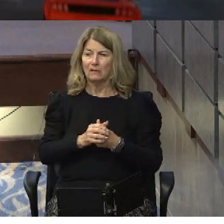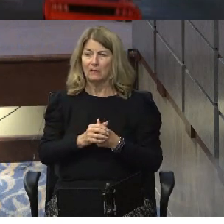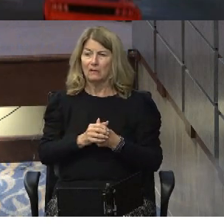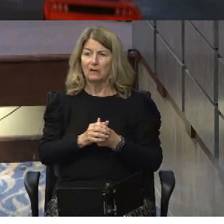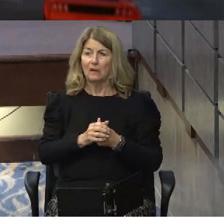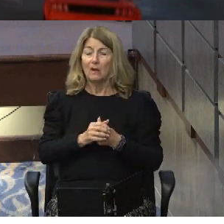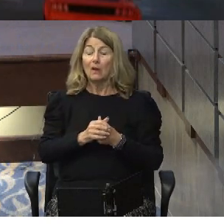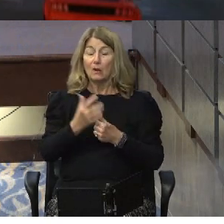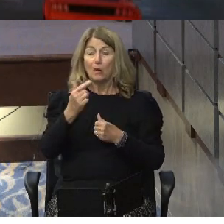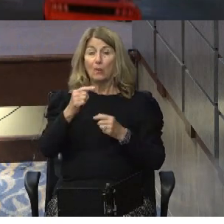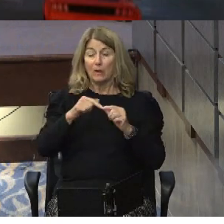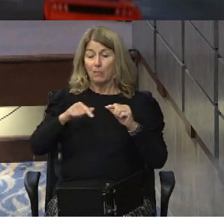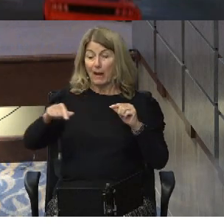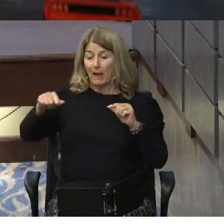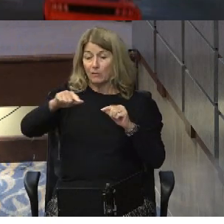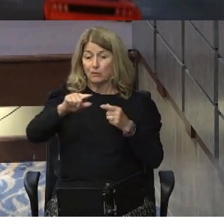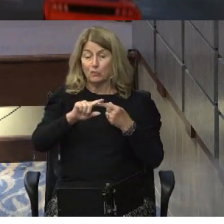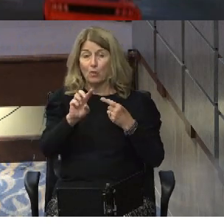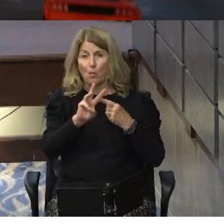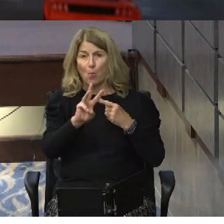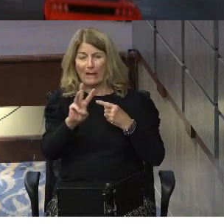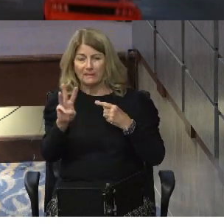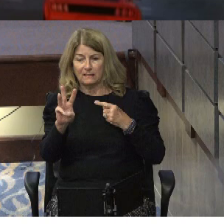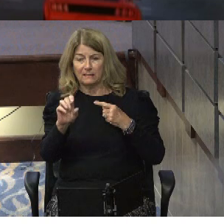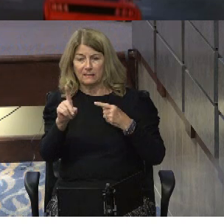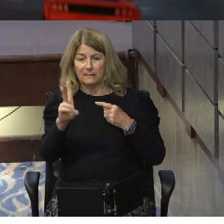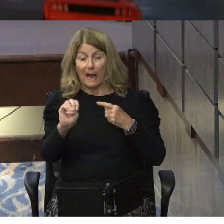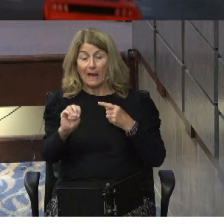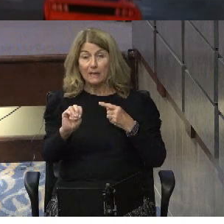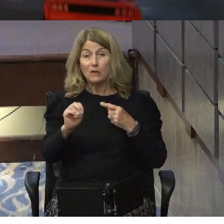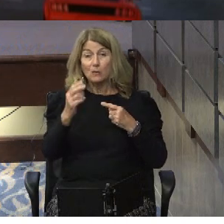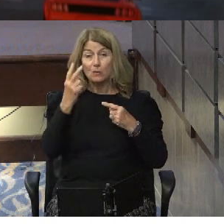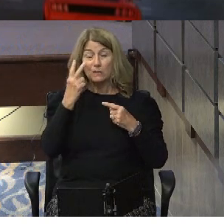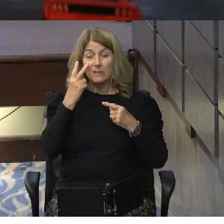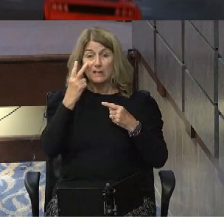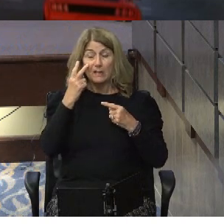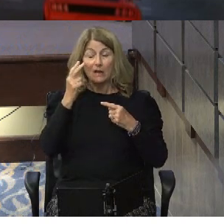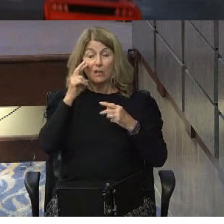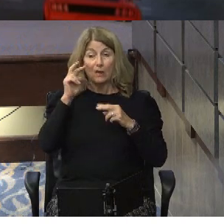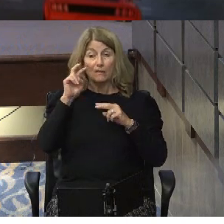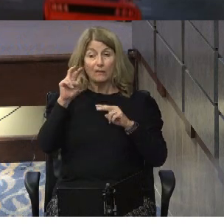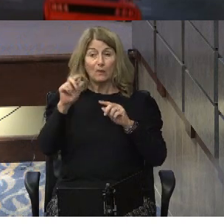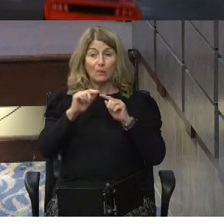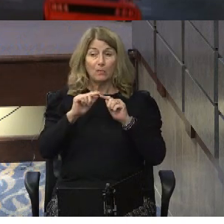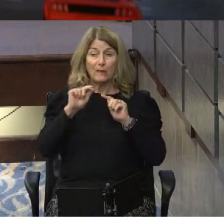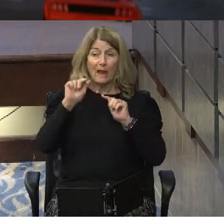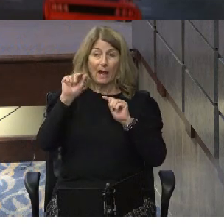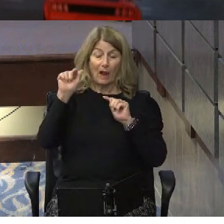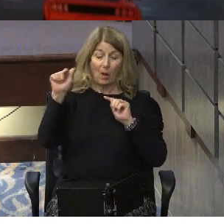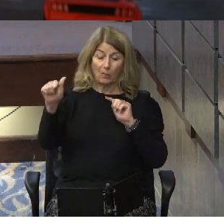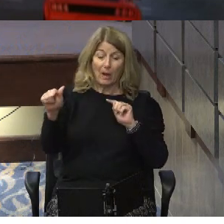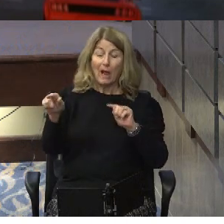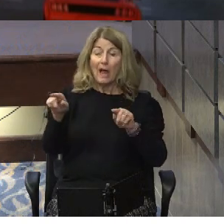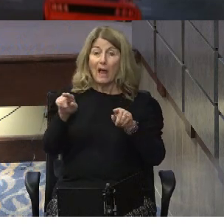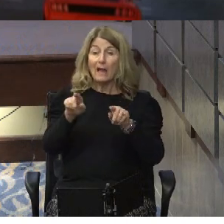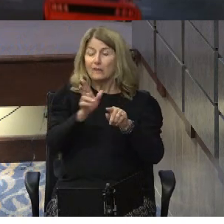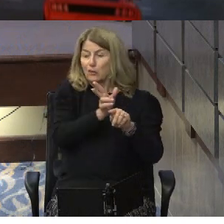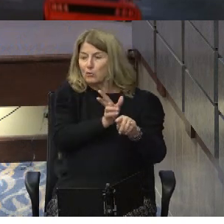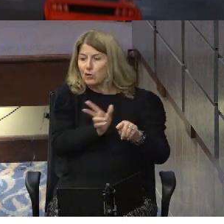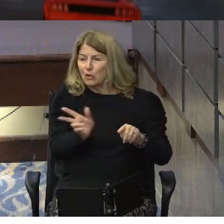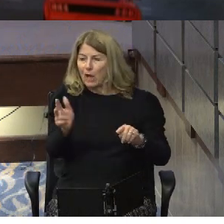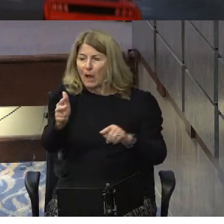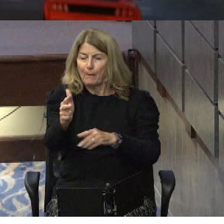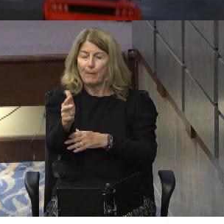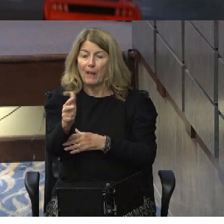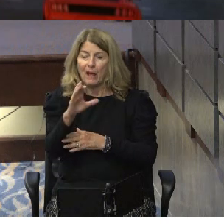Coming around further to the west, so here you start to see the view down Clay Avenue. As you'd come in, you'd turn up Clay Avenue and the